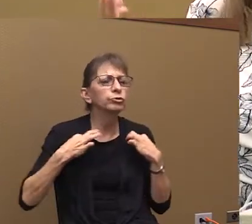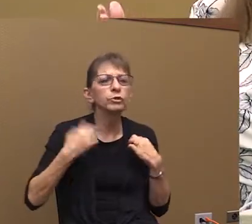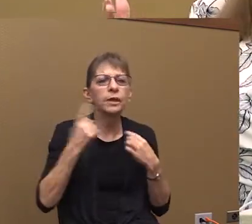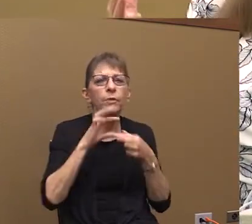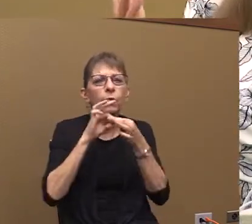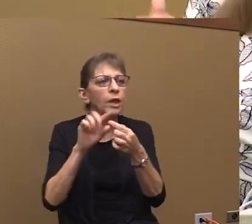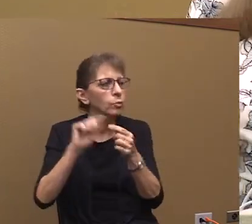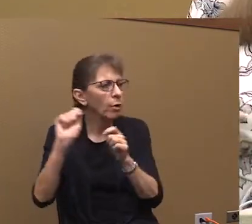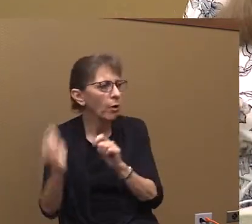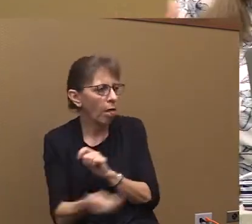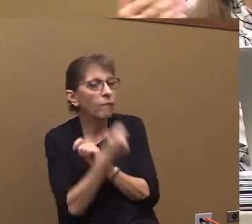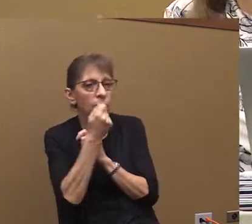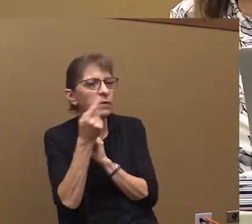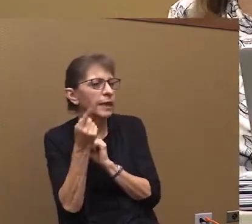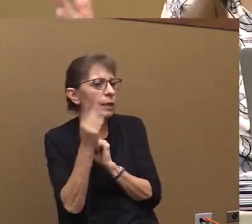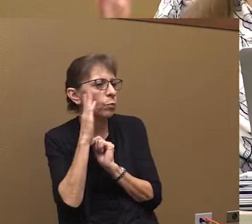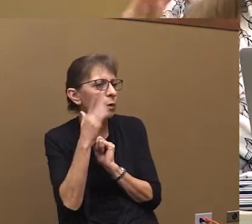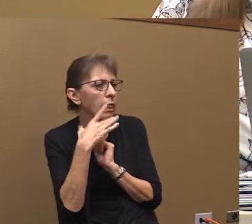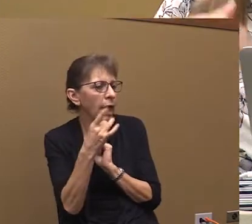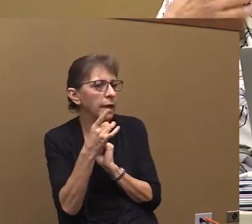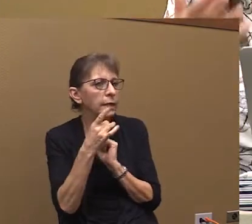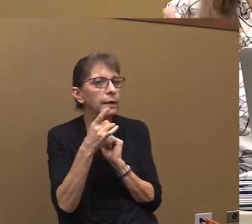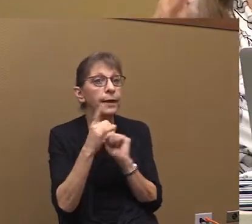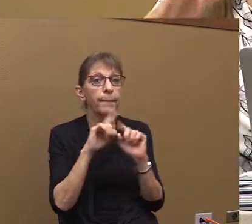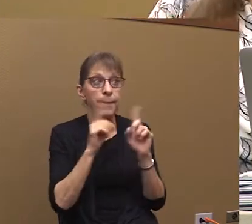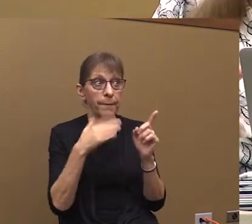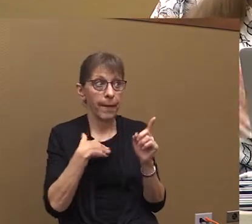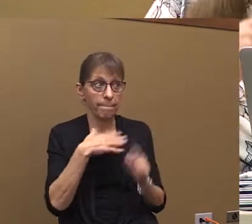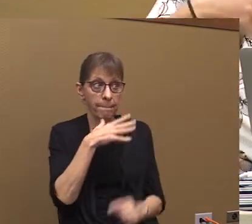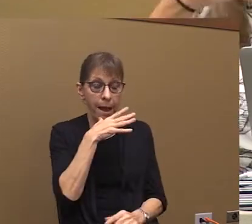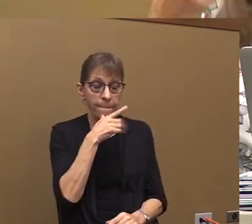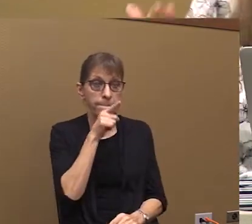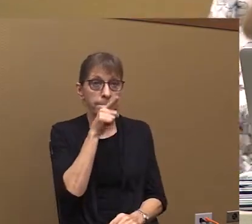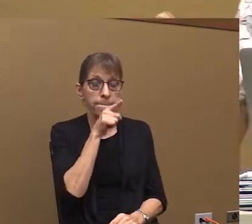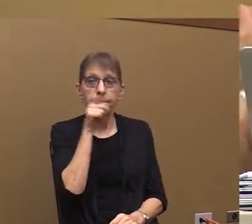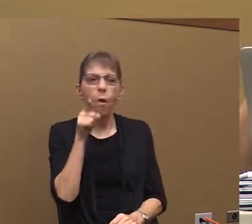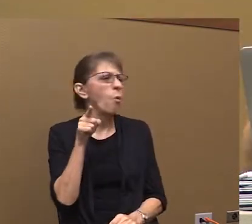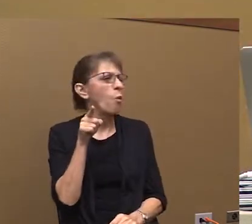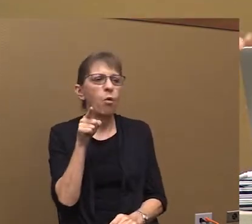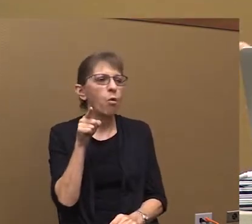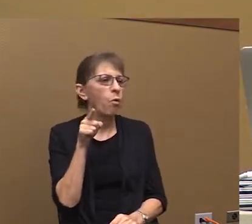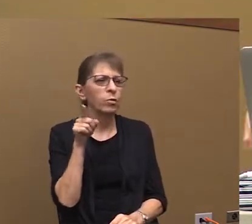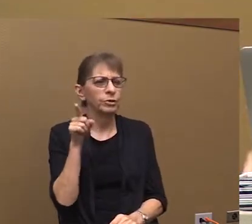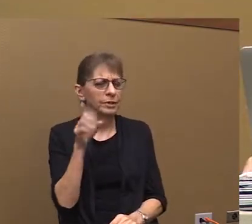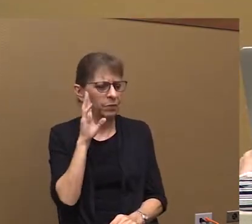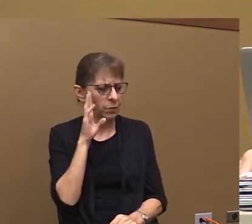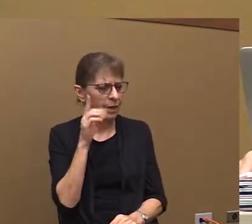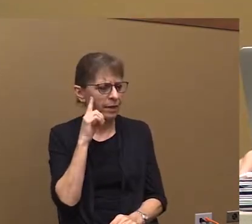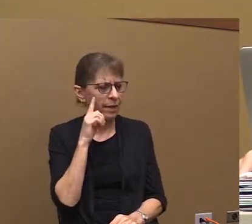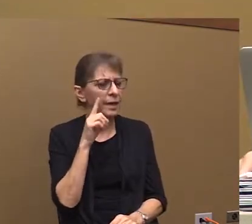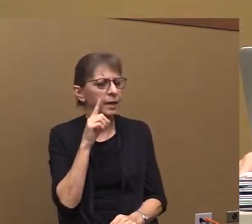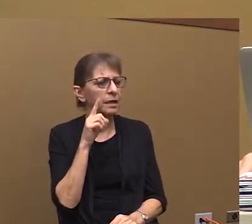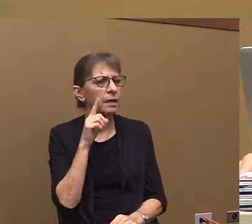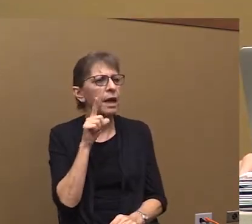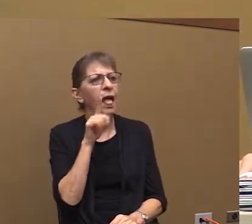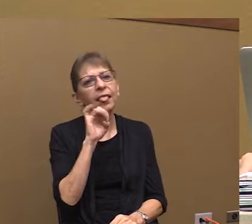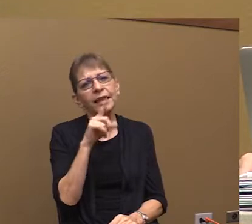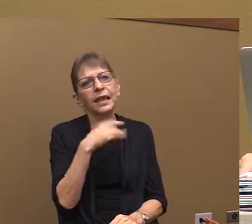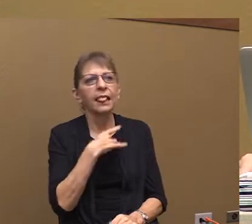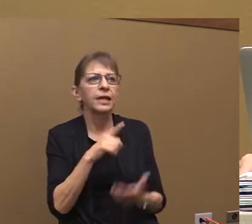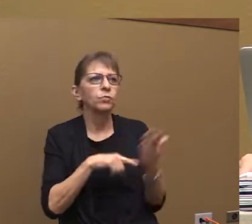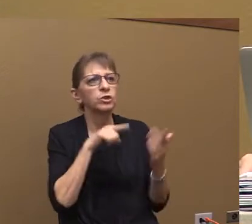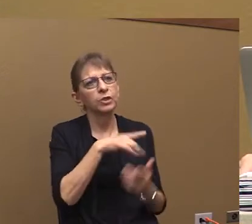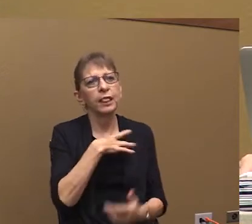husband, I think he likes golf, and so maybe I'd think of a golf shirt or something related to golf that he might